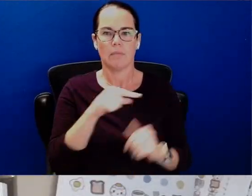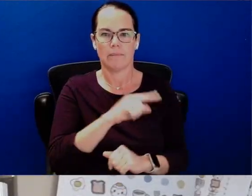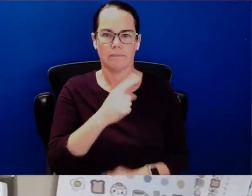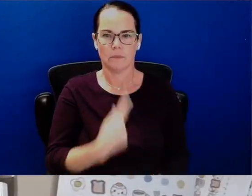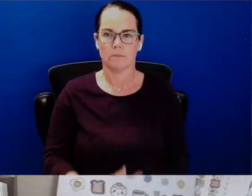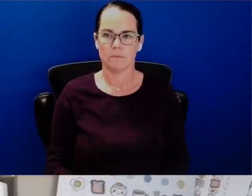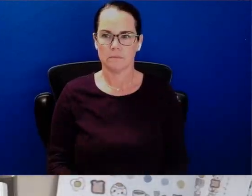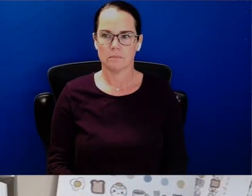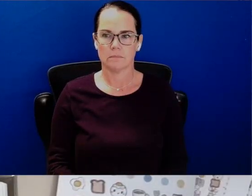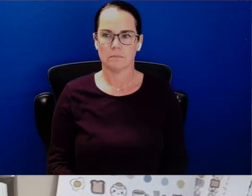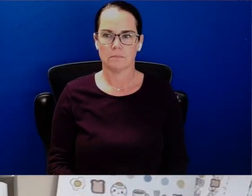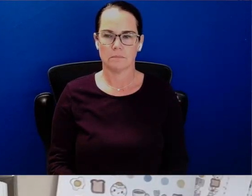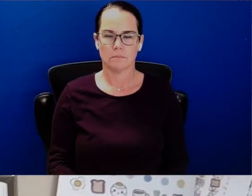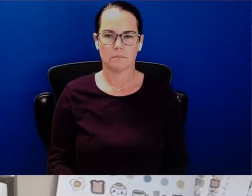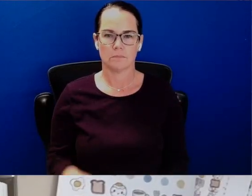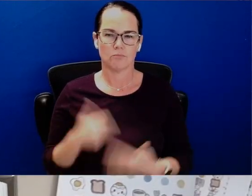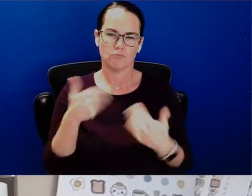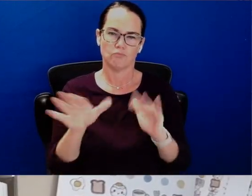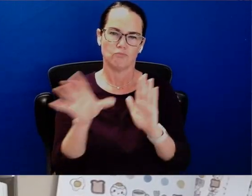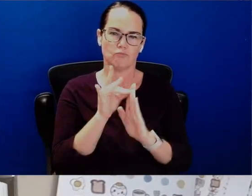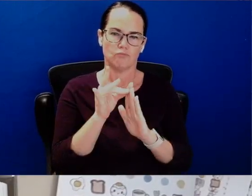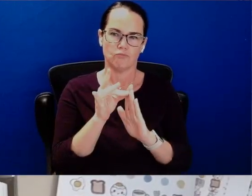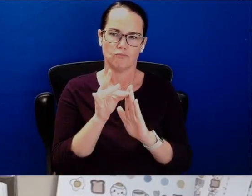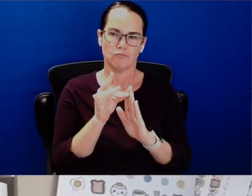go ahead and put the